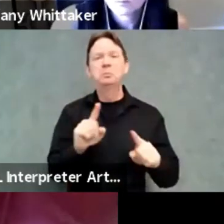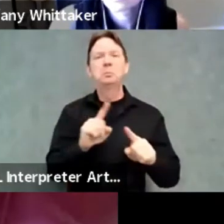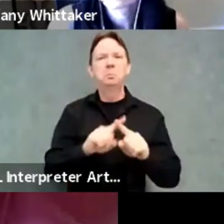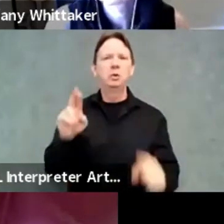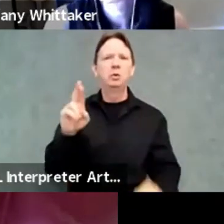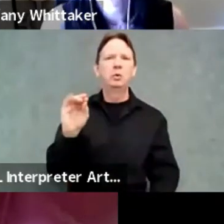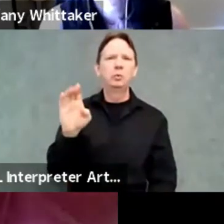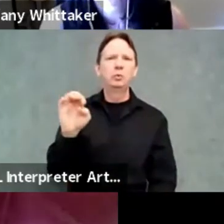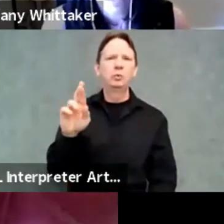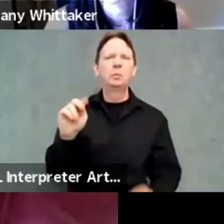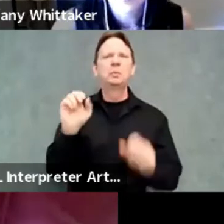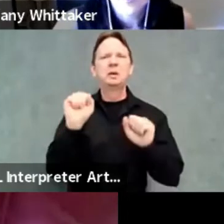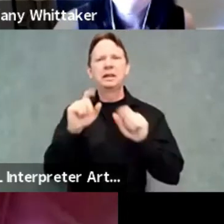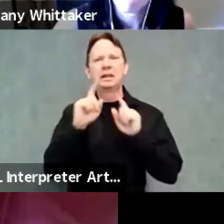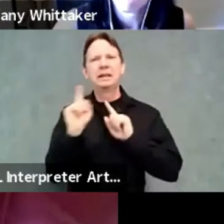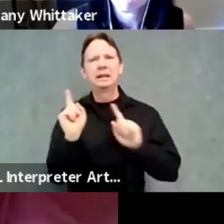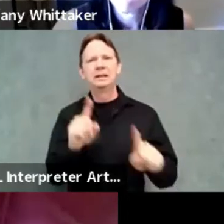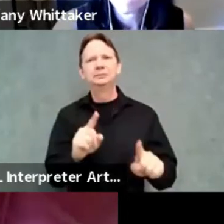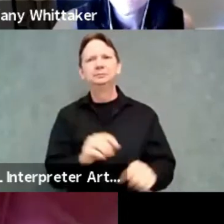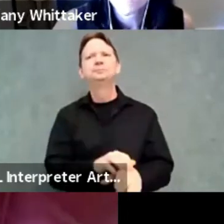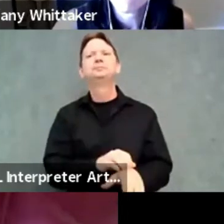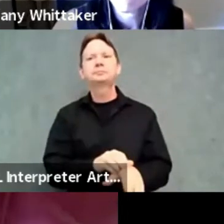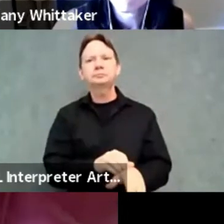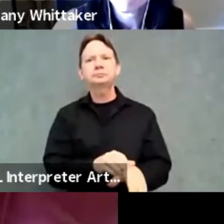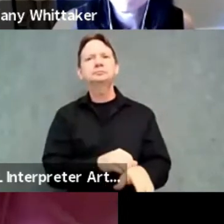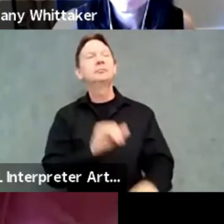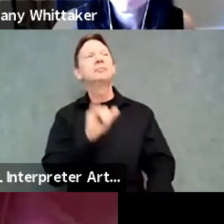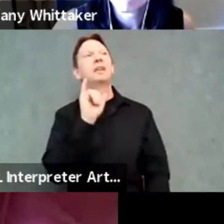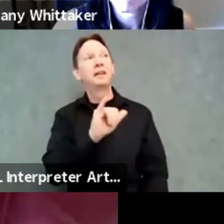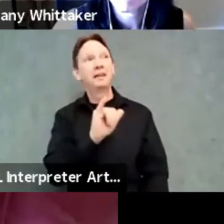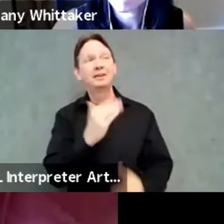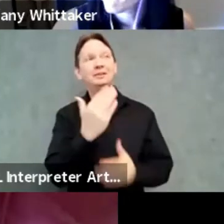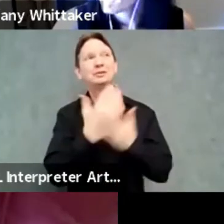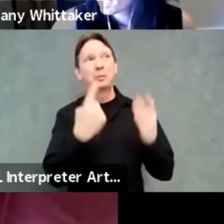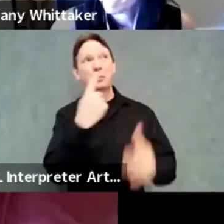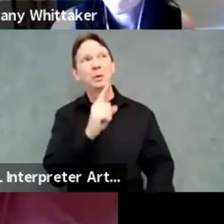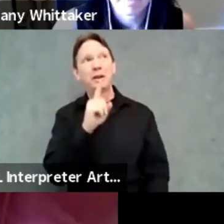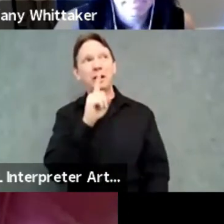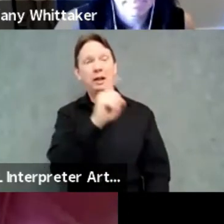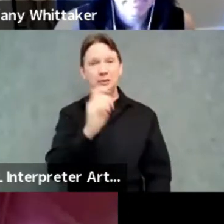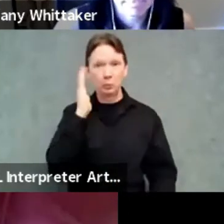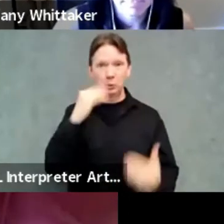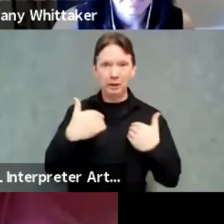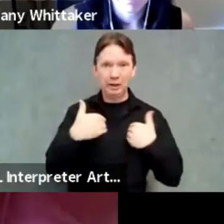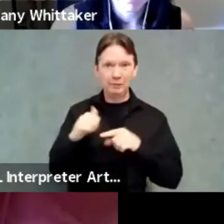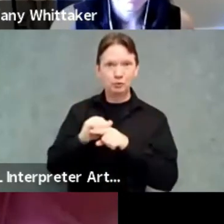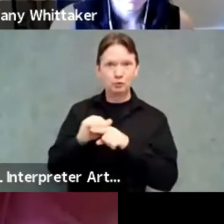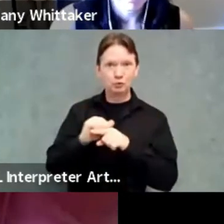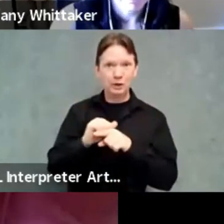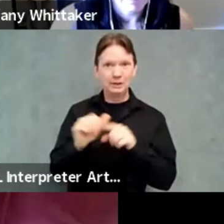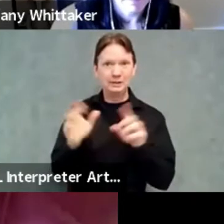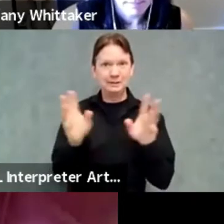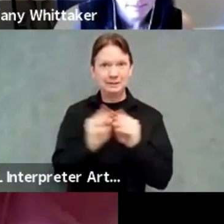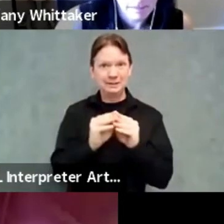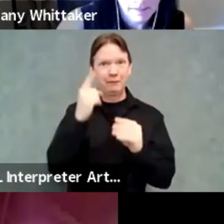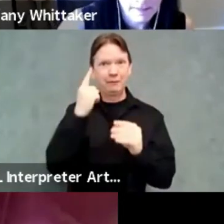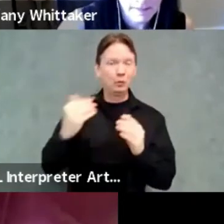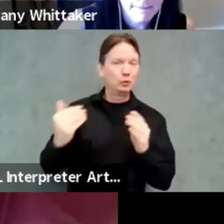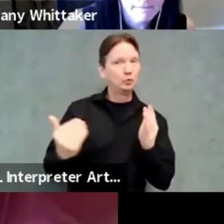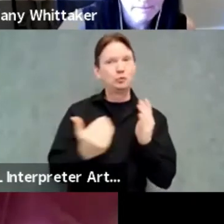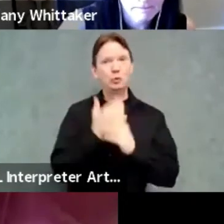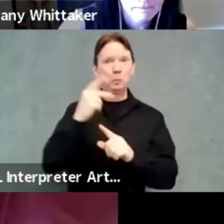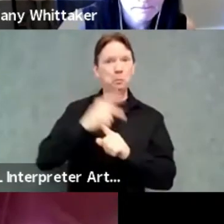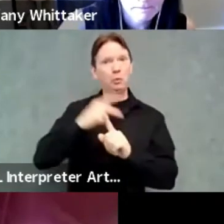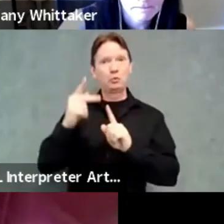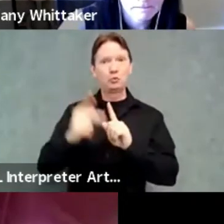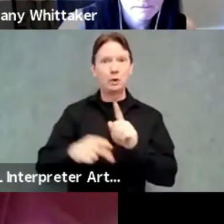that answers another of the questions in the chat, which was whether or not there would be training sessions for the new program chairs on how to operate the AERA system.